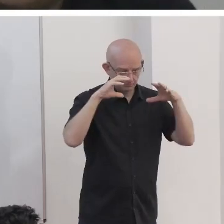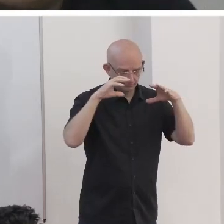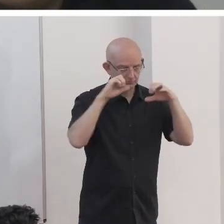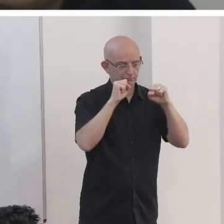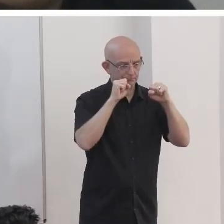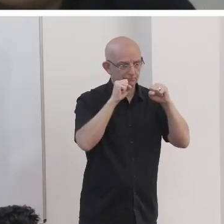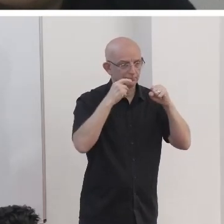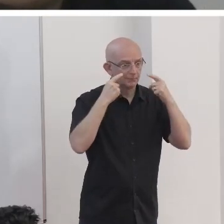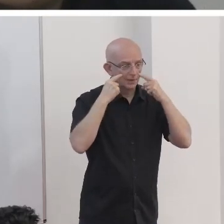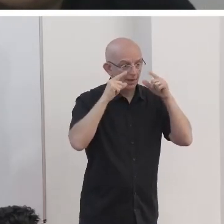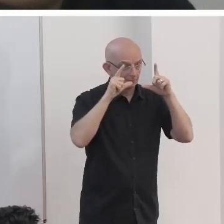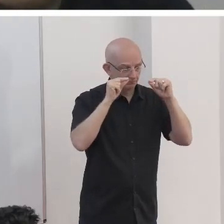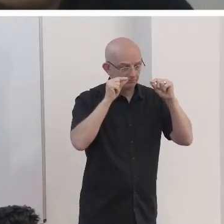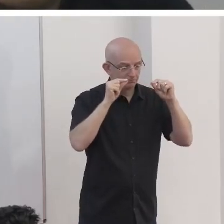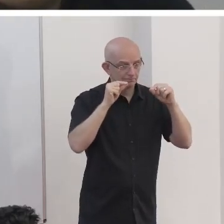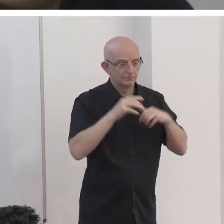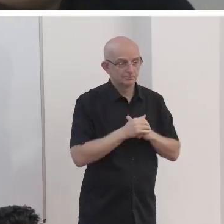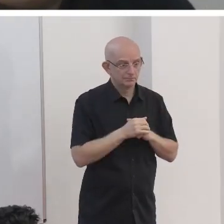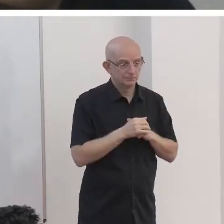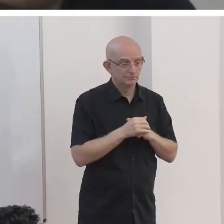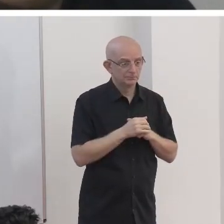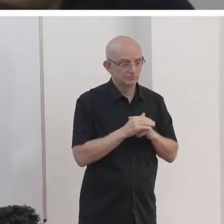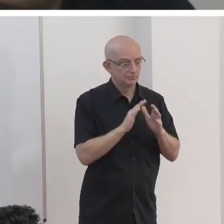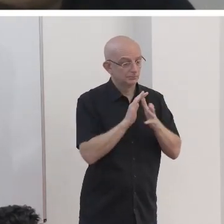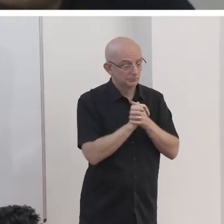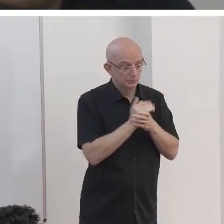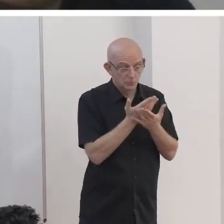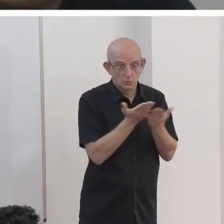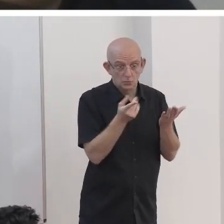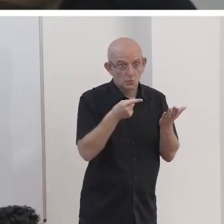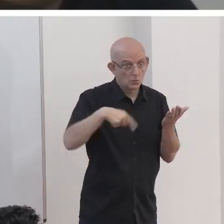Okay. Then take a long breath.